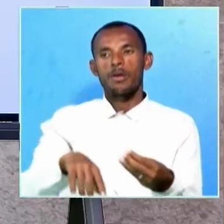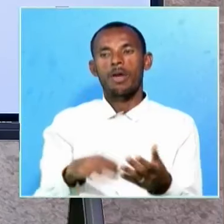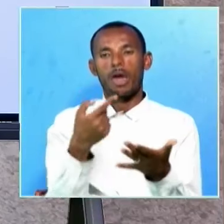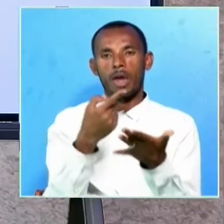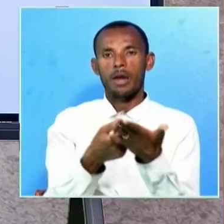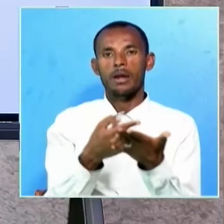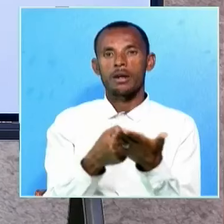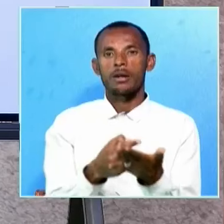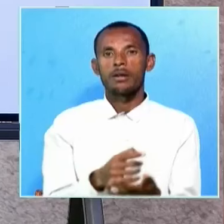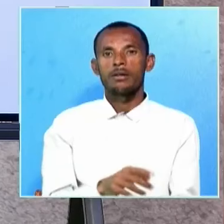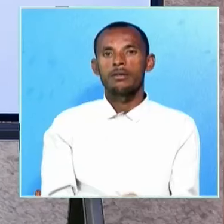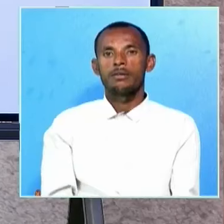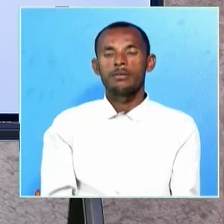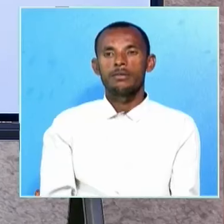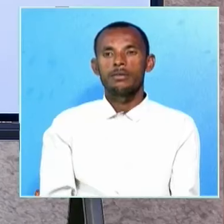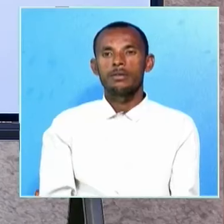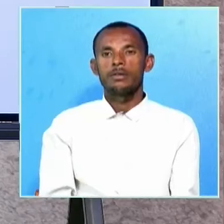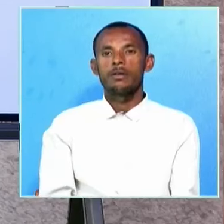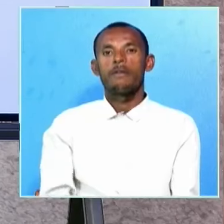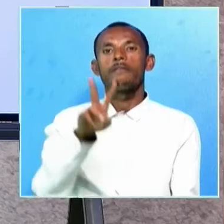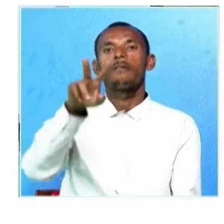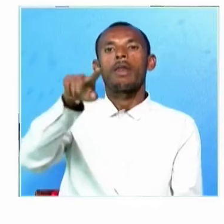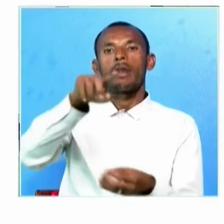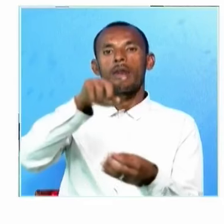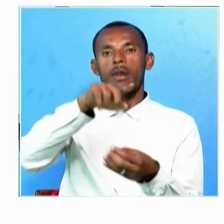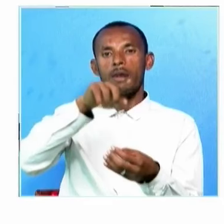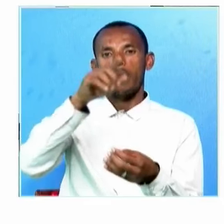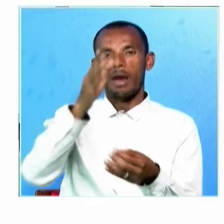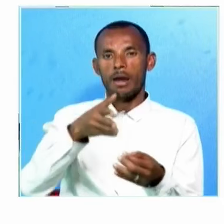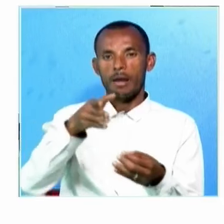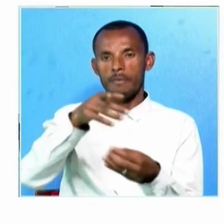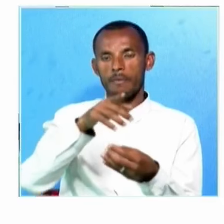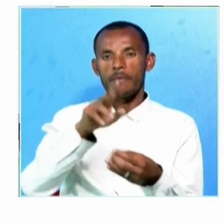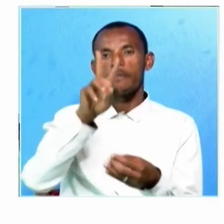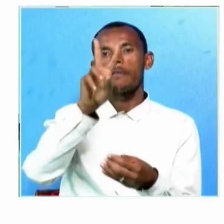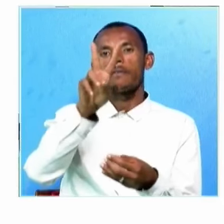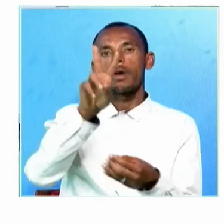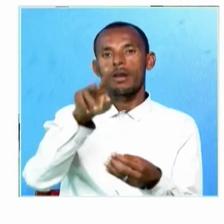here, Venn diagram